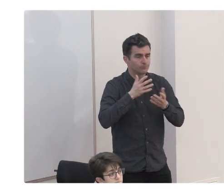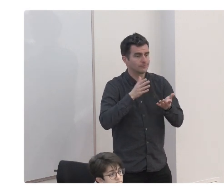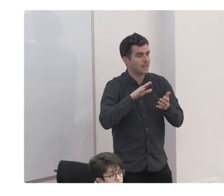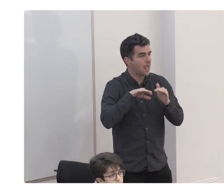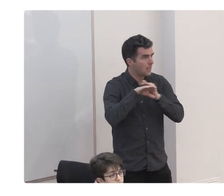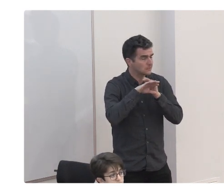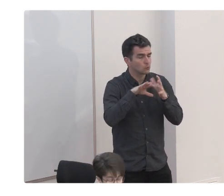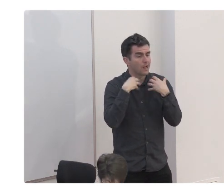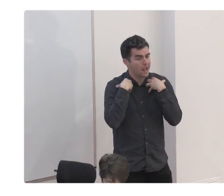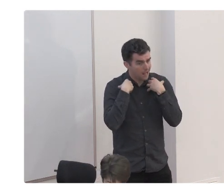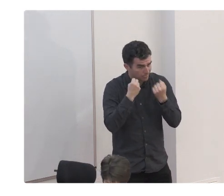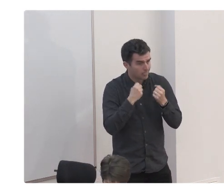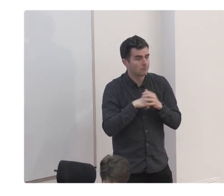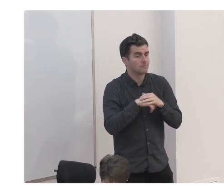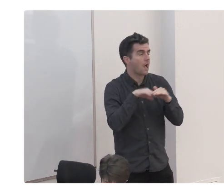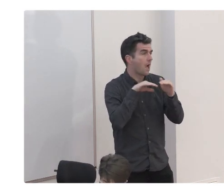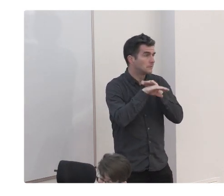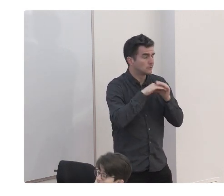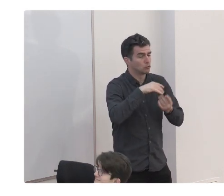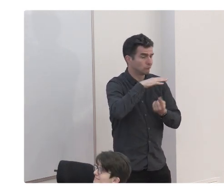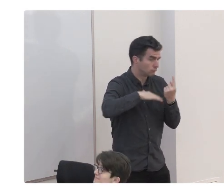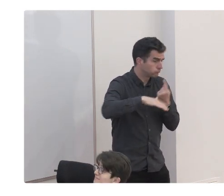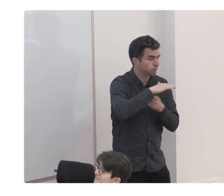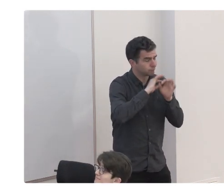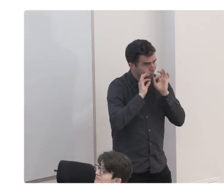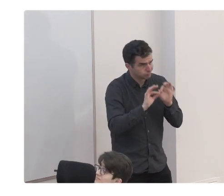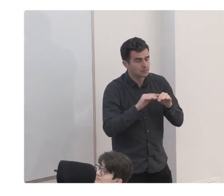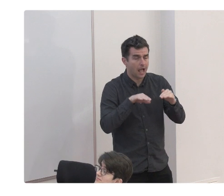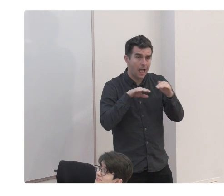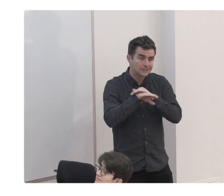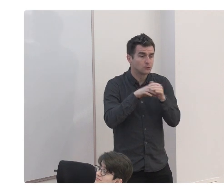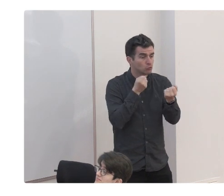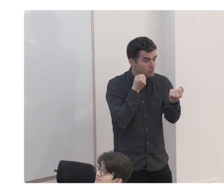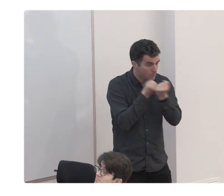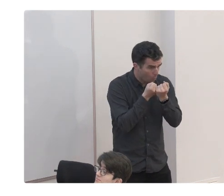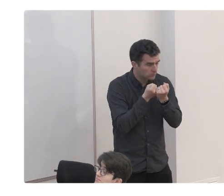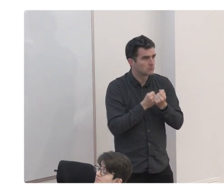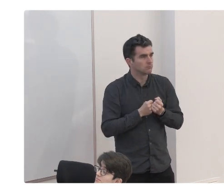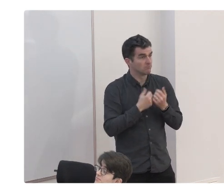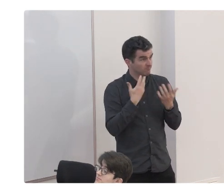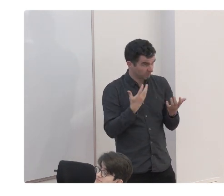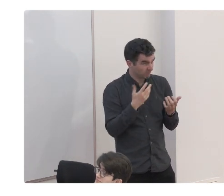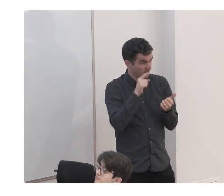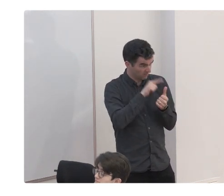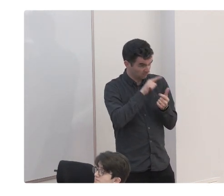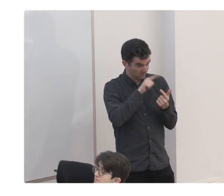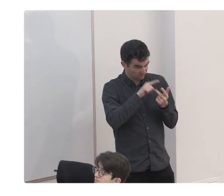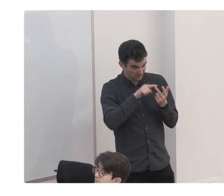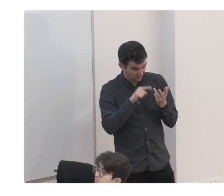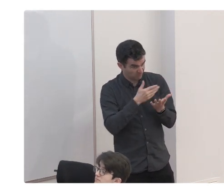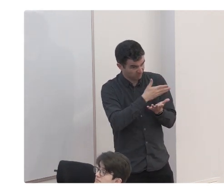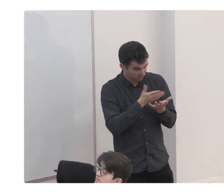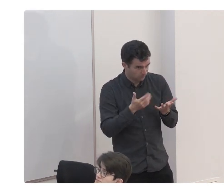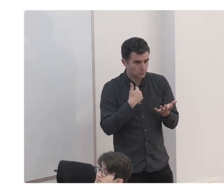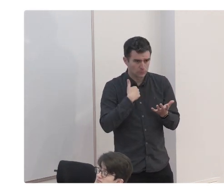So because of this, we try to somehow put pressure upon Afghanistan government to accept this all and